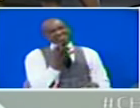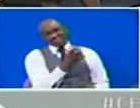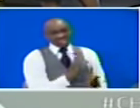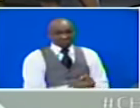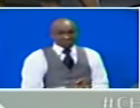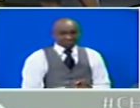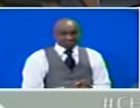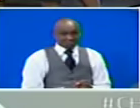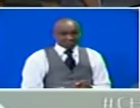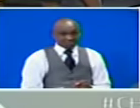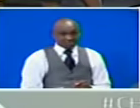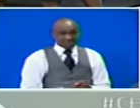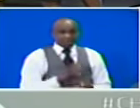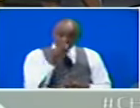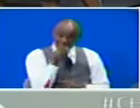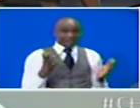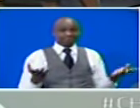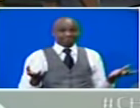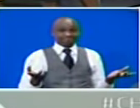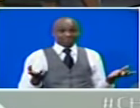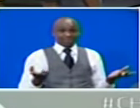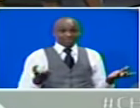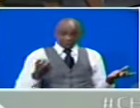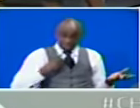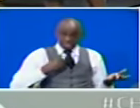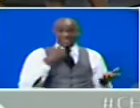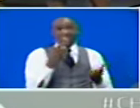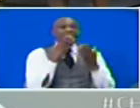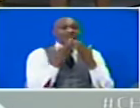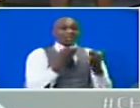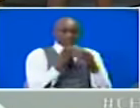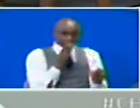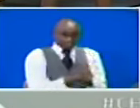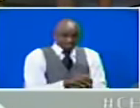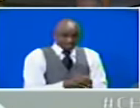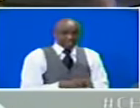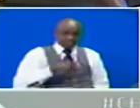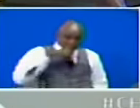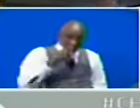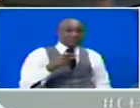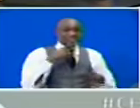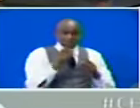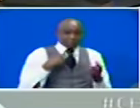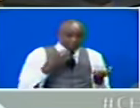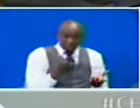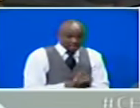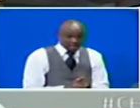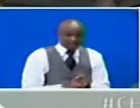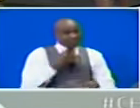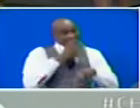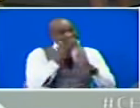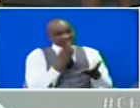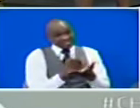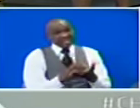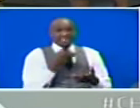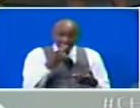me. On that note, we end Fact Check. Thank you, Shundu. Despite the fact that we taught people how to check, but I can understand, because